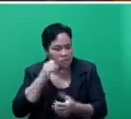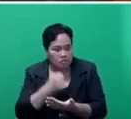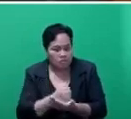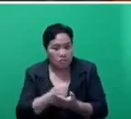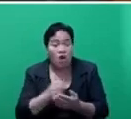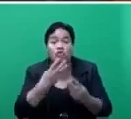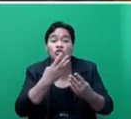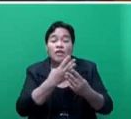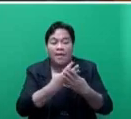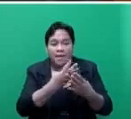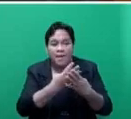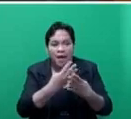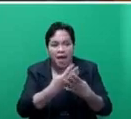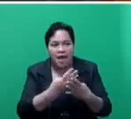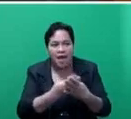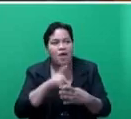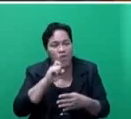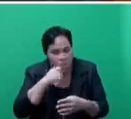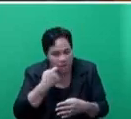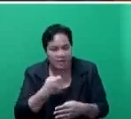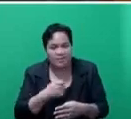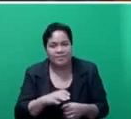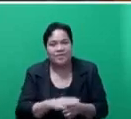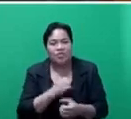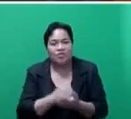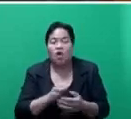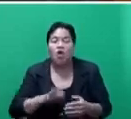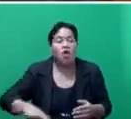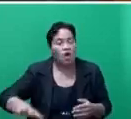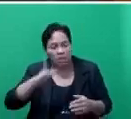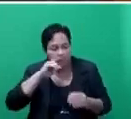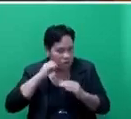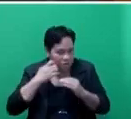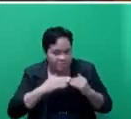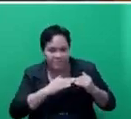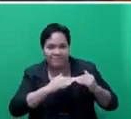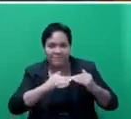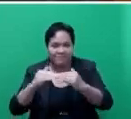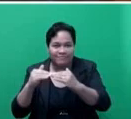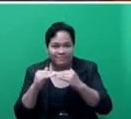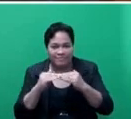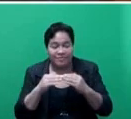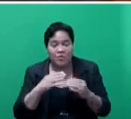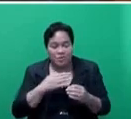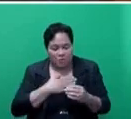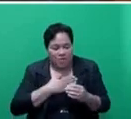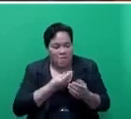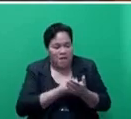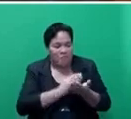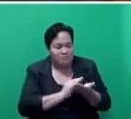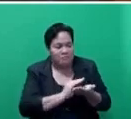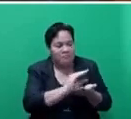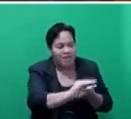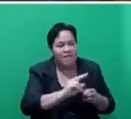SODAPA will make sure that everyone is treated fairly. We'll give a sum of money to Fiji first.